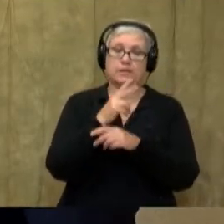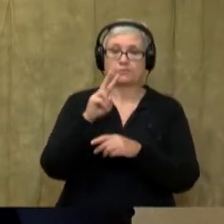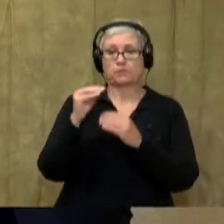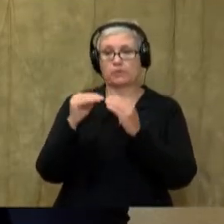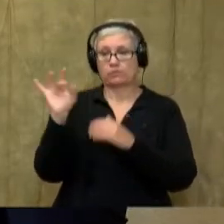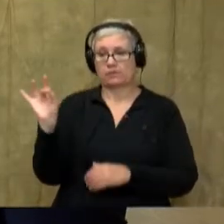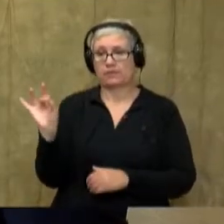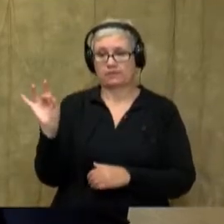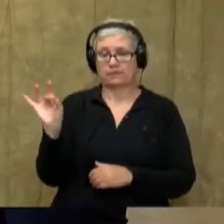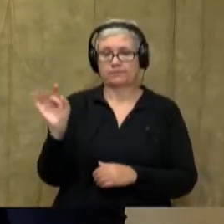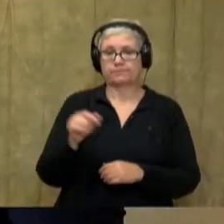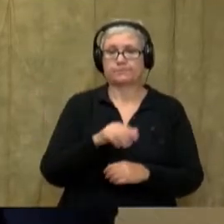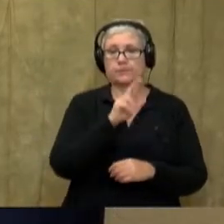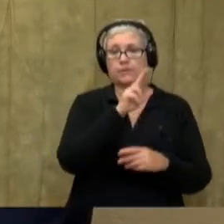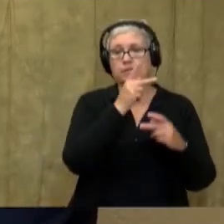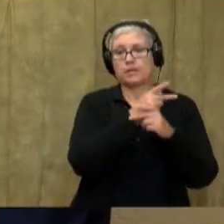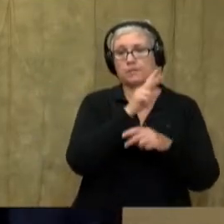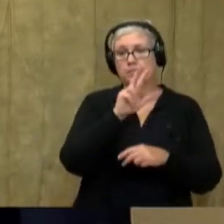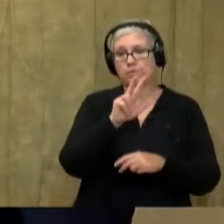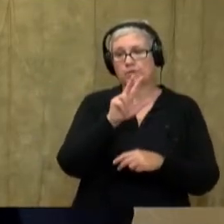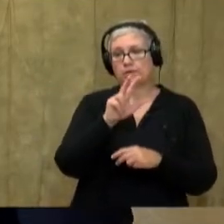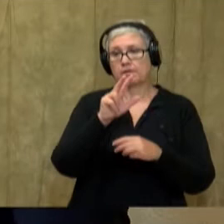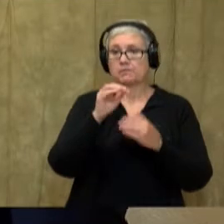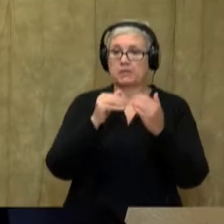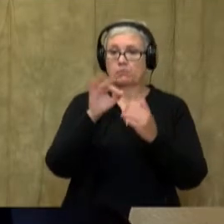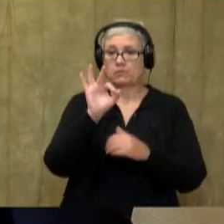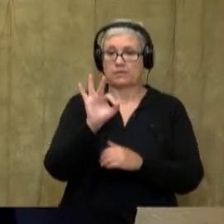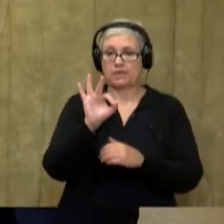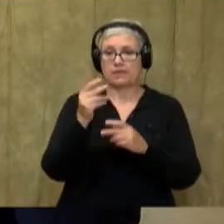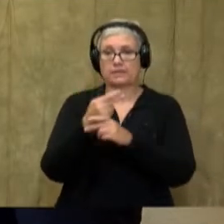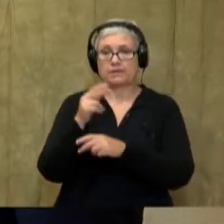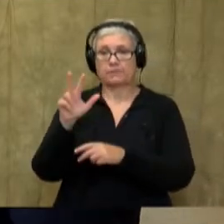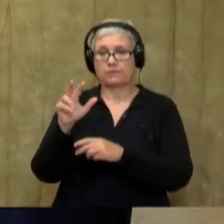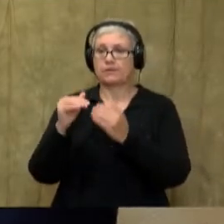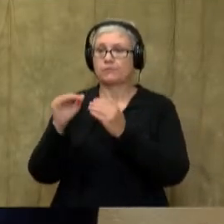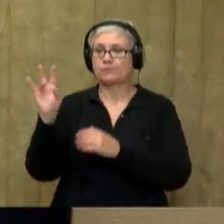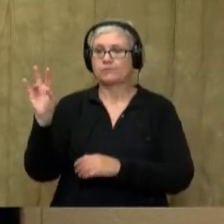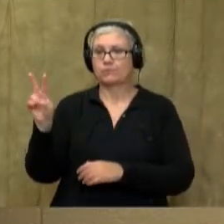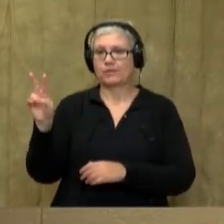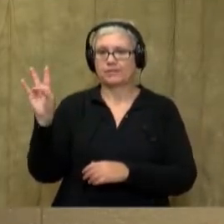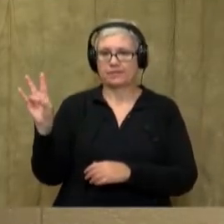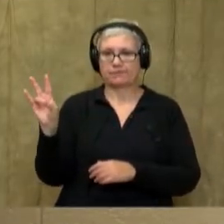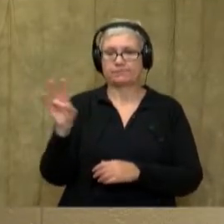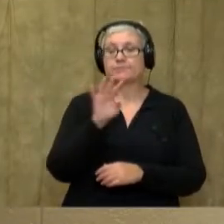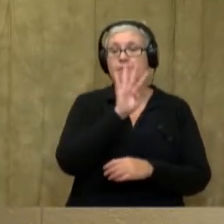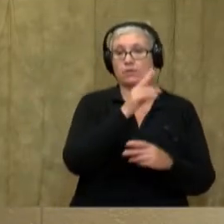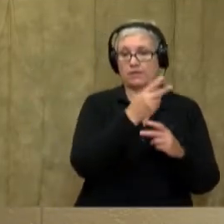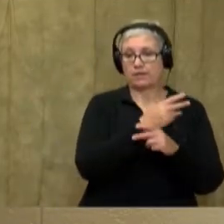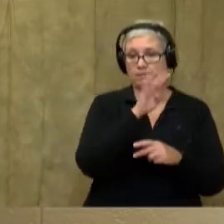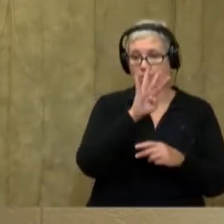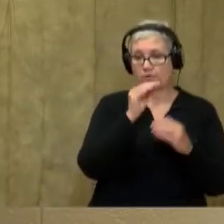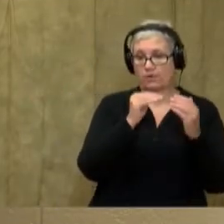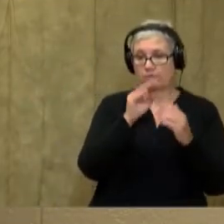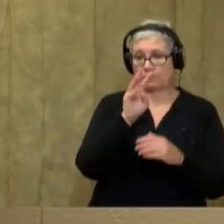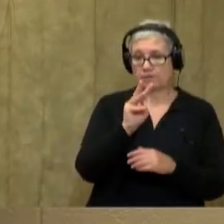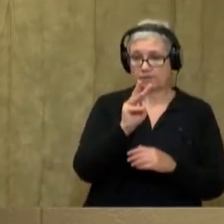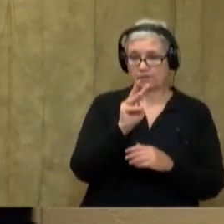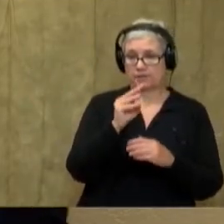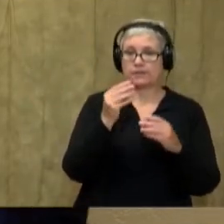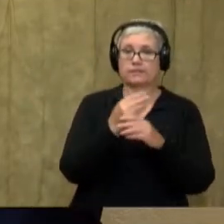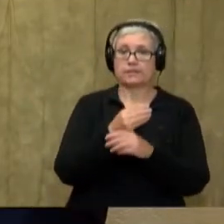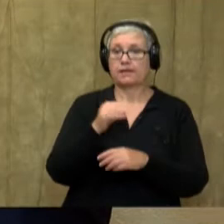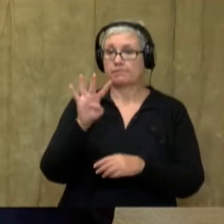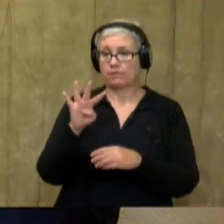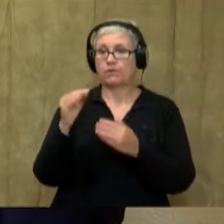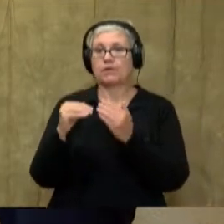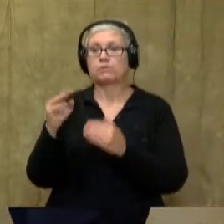8. 3 times 3 is 9, times 3 is 27. Same here, if I multiply 4 times 4 times 4, it'll